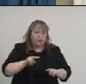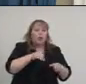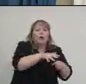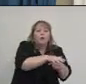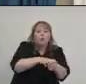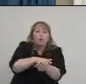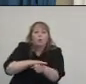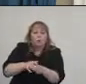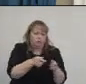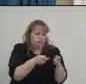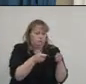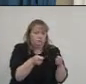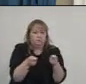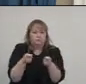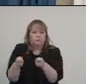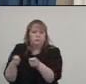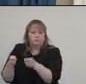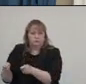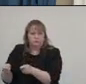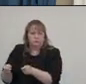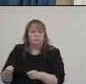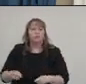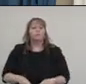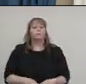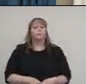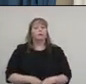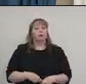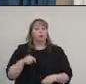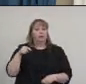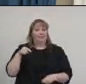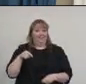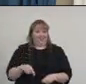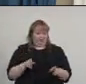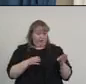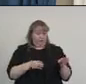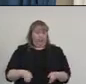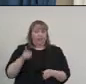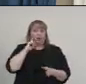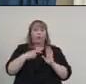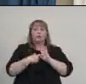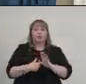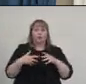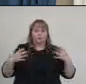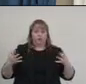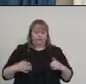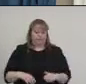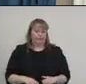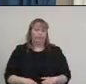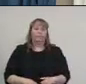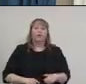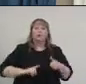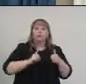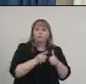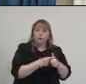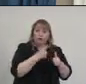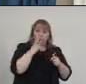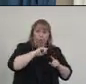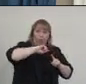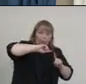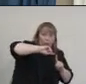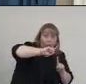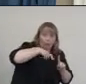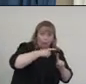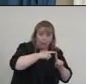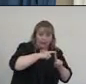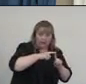our decision-making that I wanted to highlight for Nevadans. First, the timetable for a strong recovery